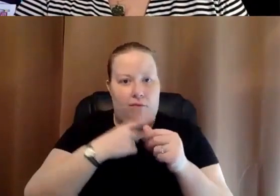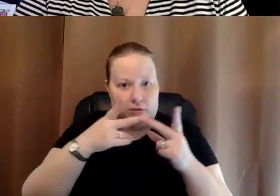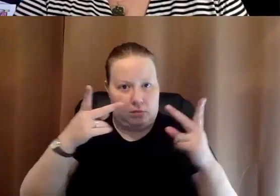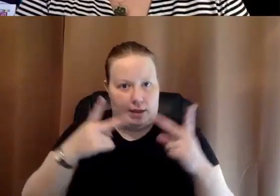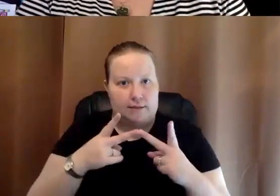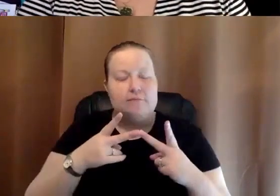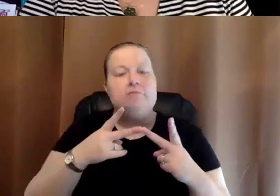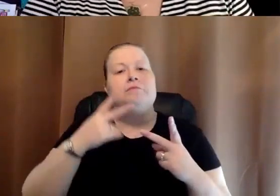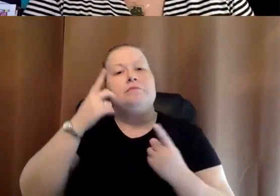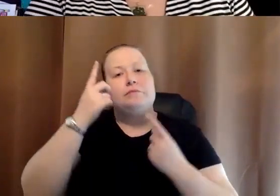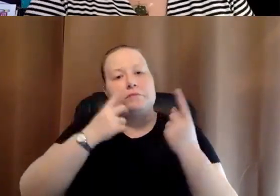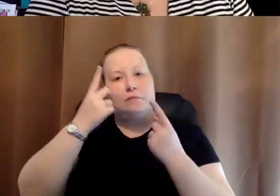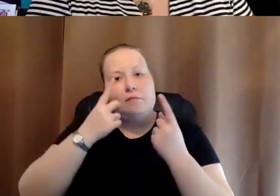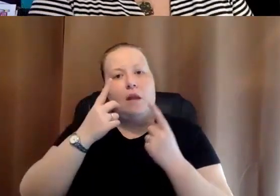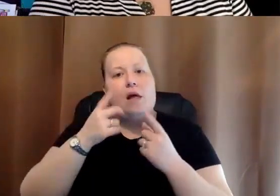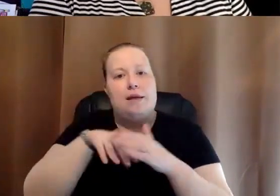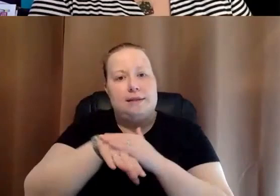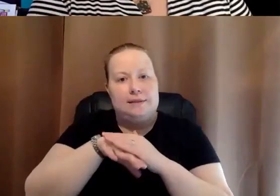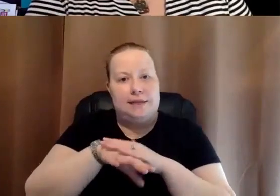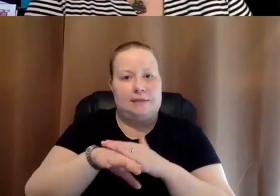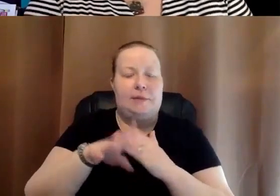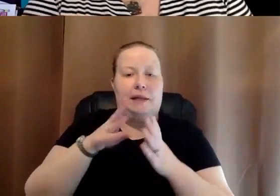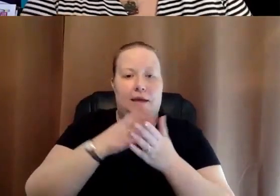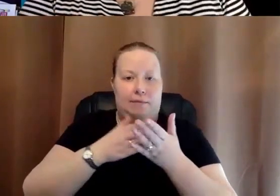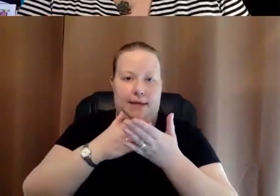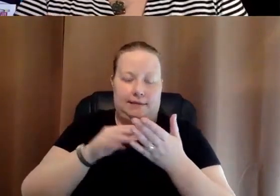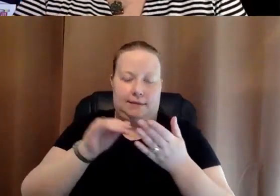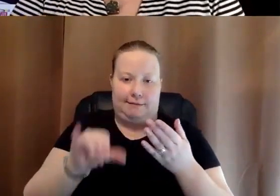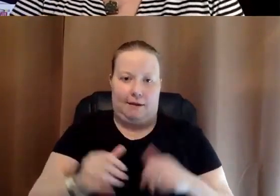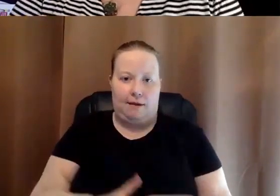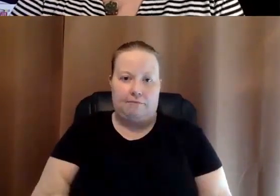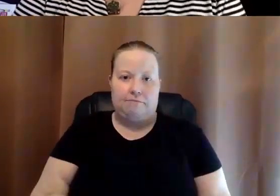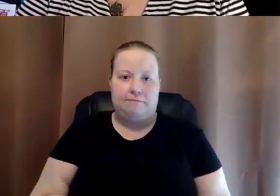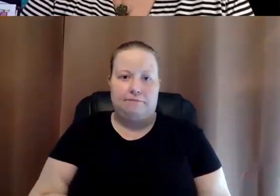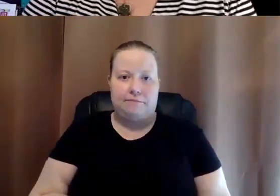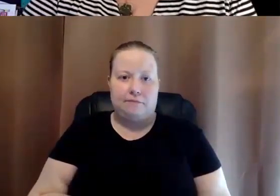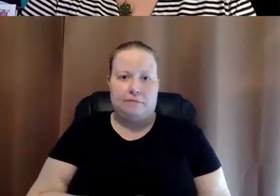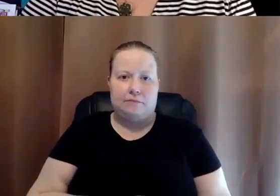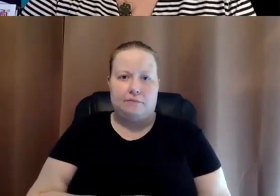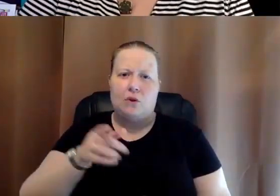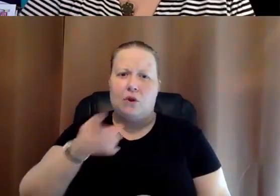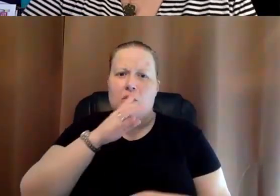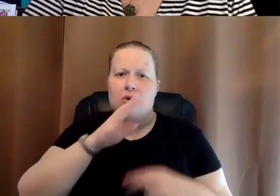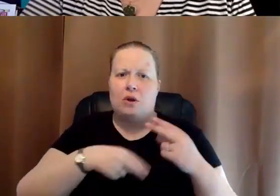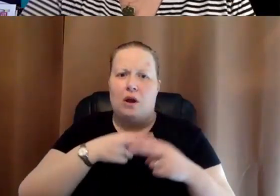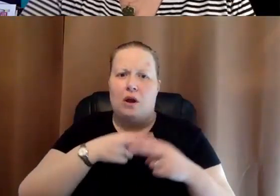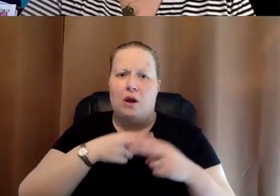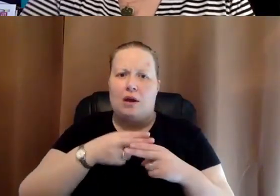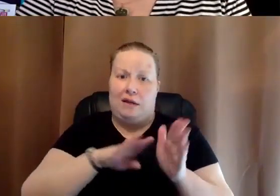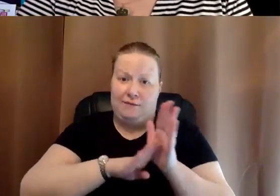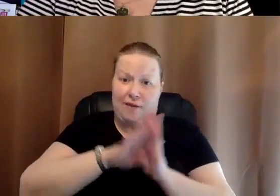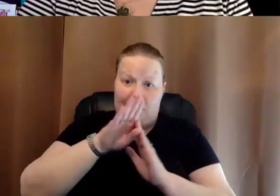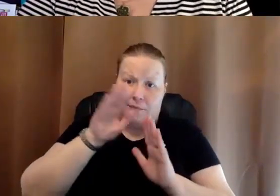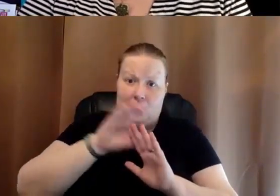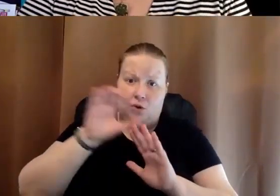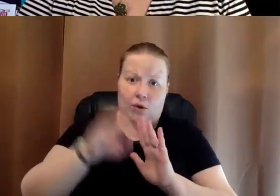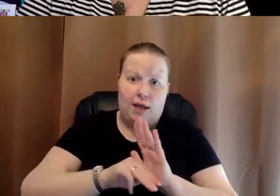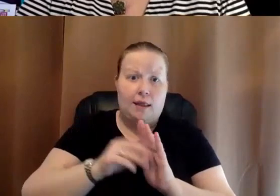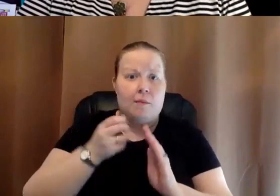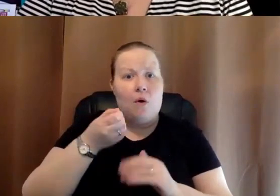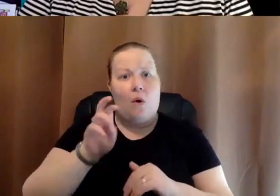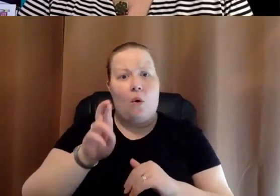about the accessibility pieces of that. Are you talking more about developing curriculum